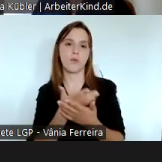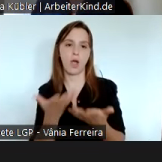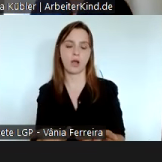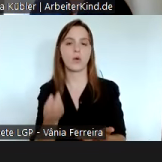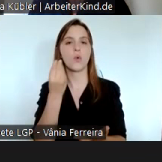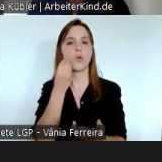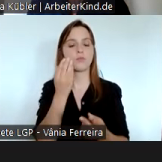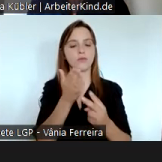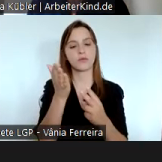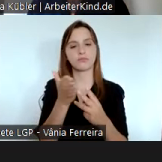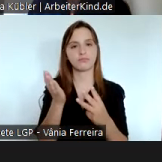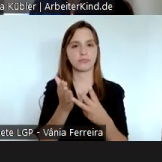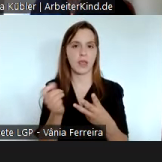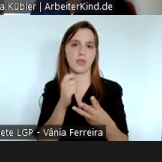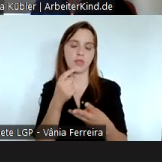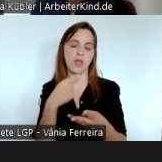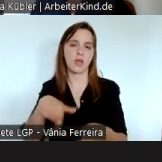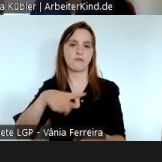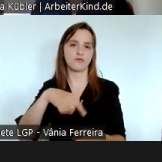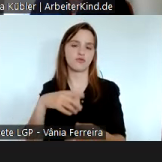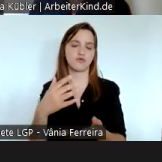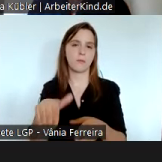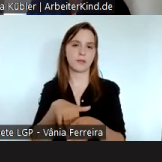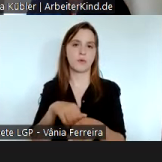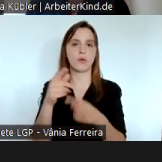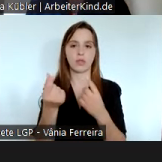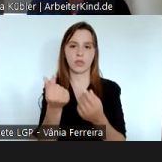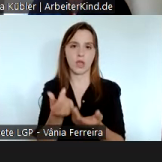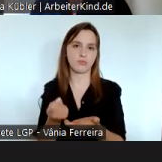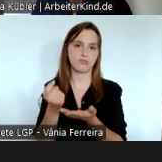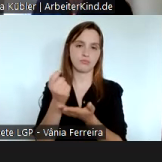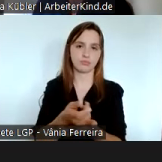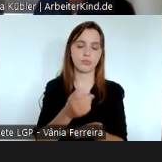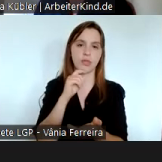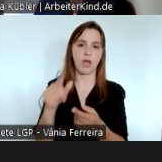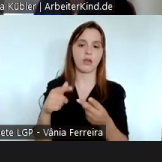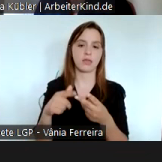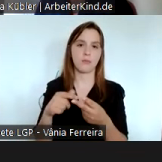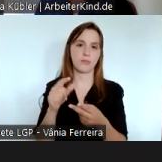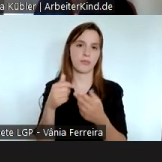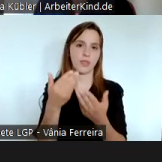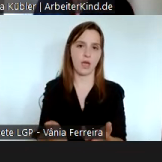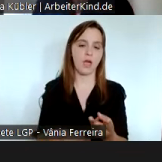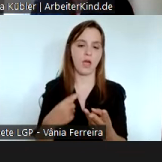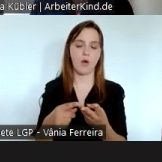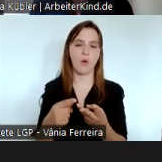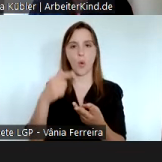to contribute to our community. You can donate your money, you can donate your time, or you can donate your knowledge. So